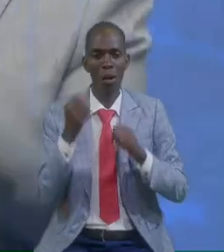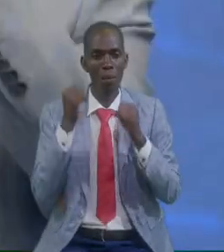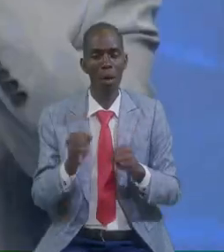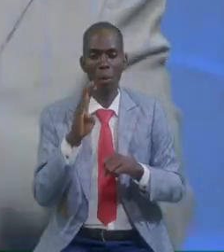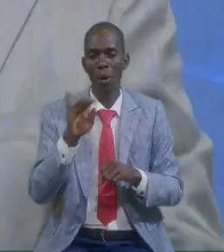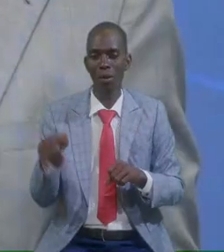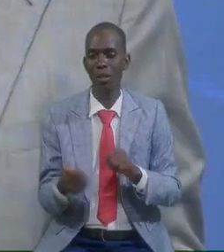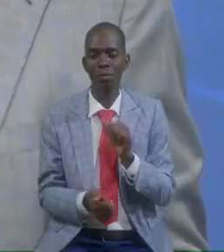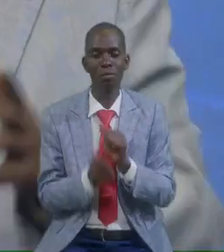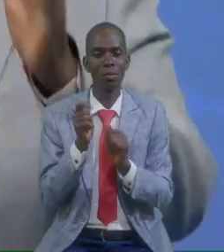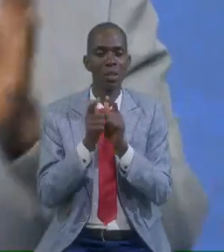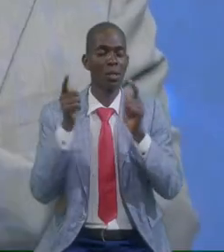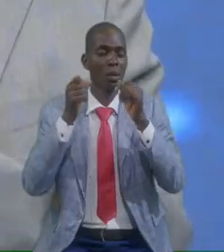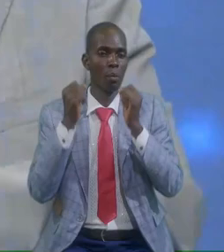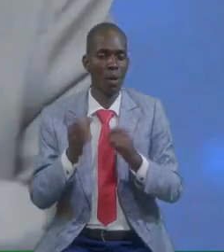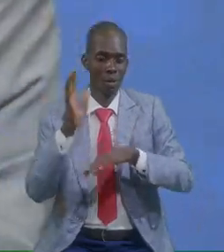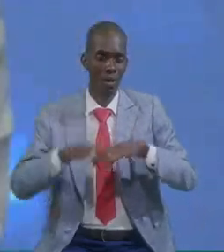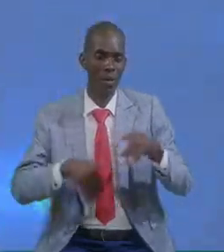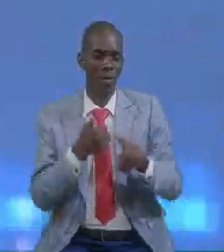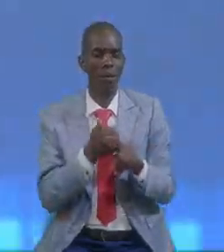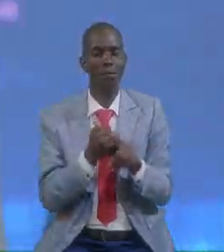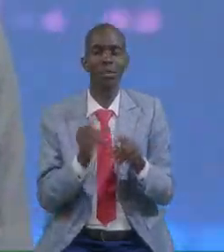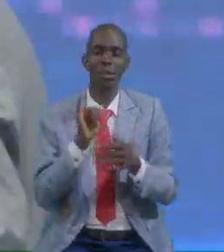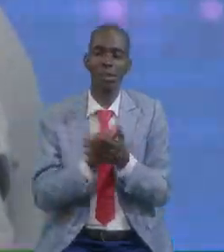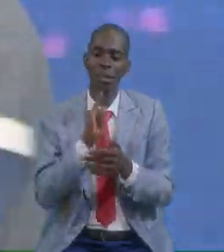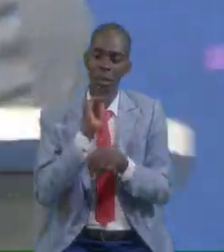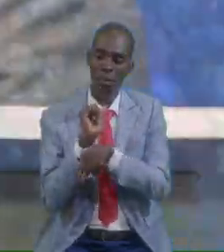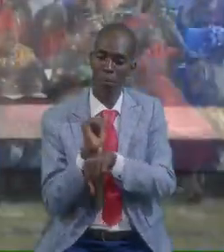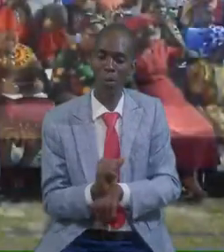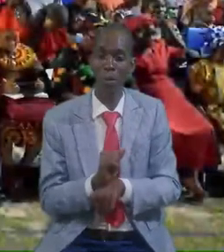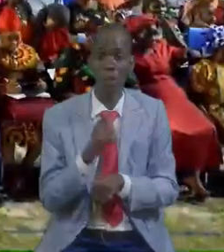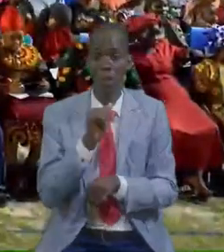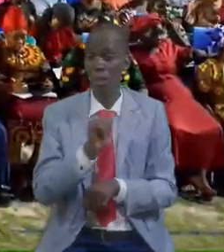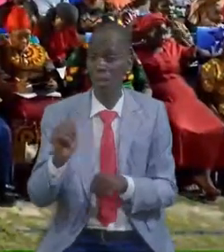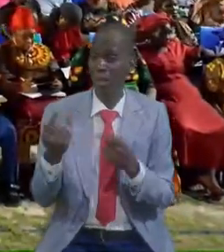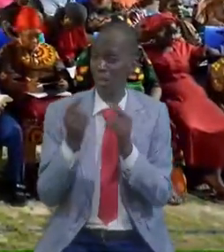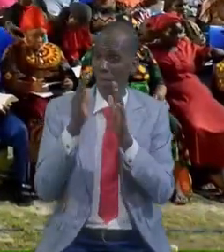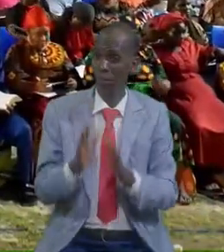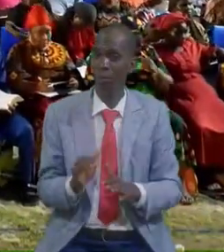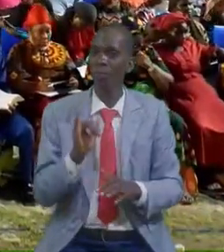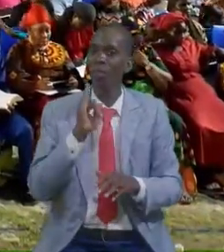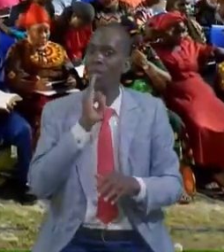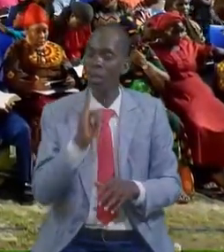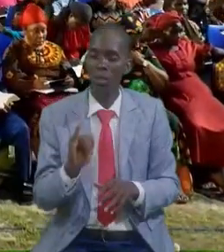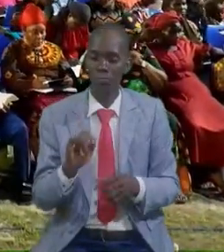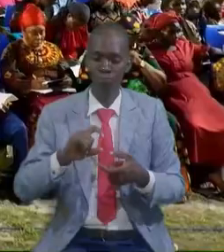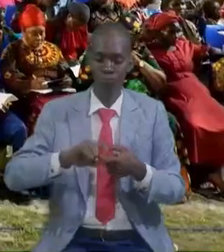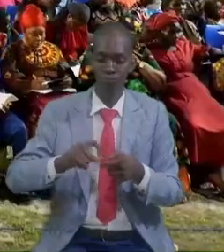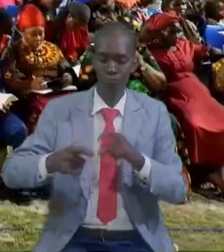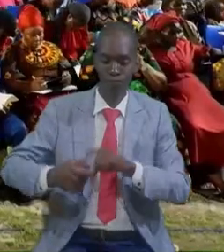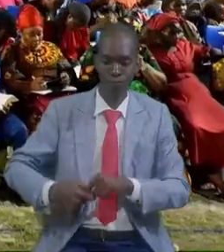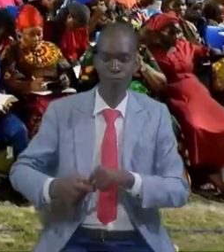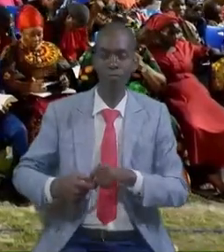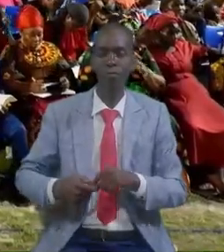power than himself, bondage. The sinner is tied by the cord, by